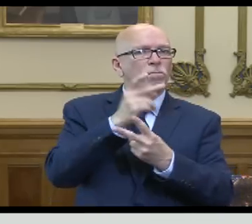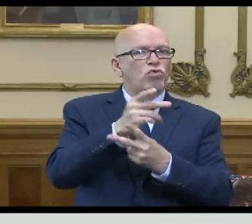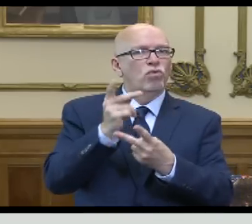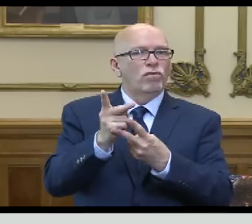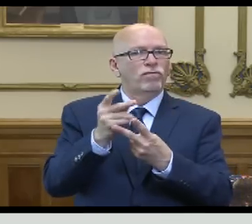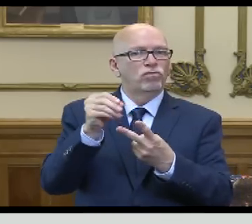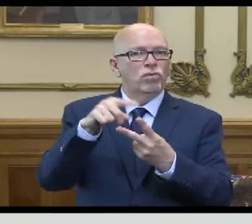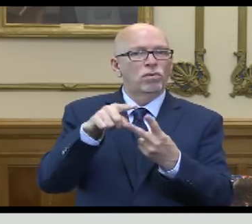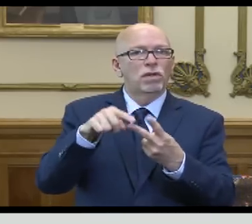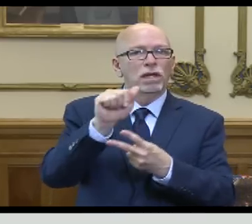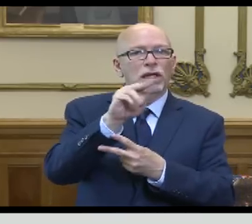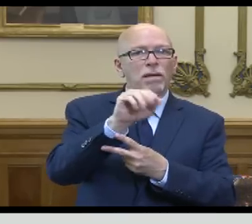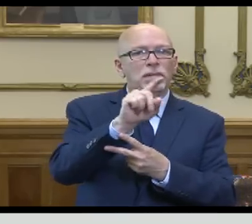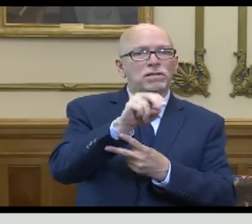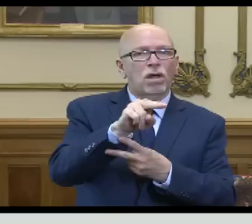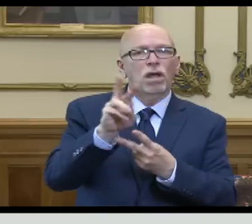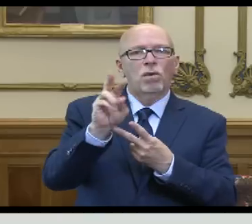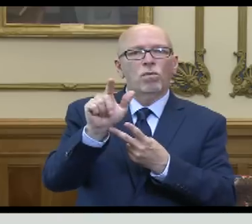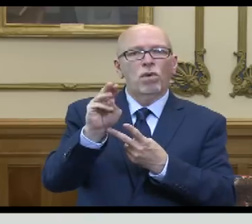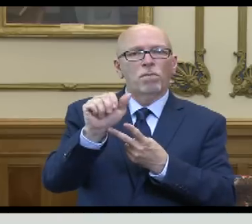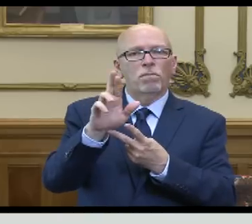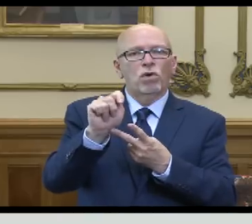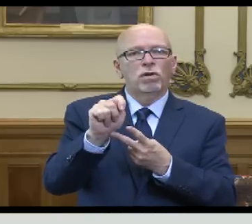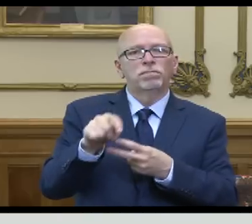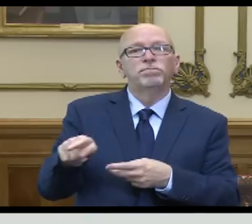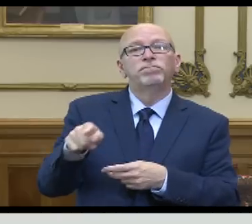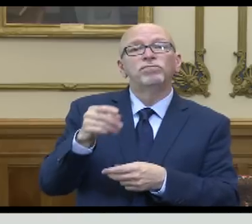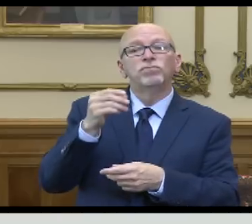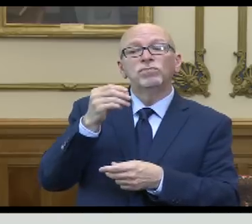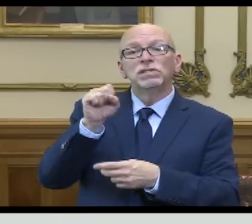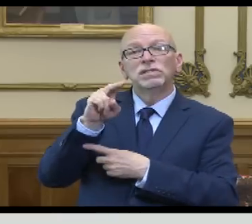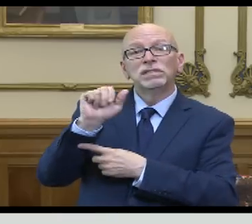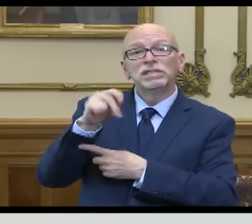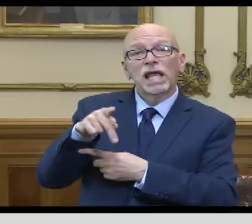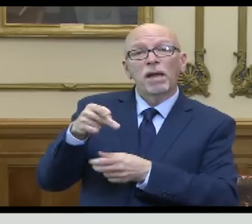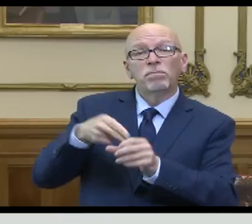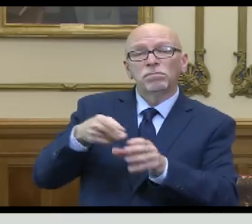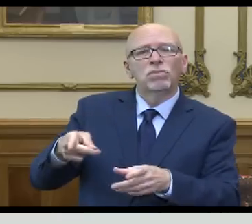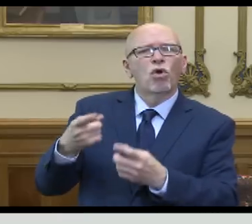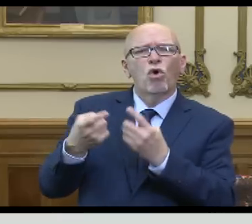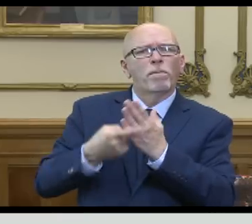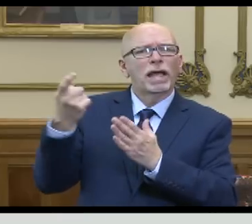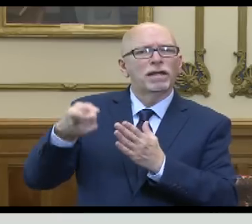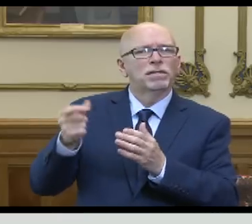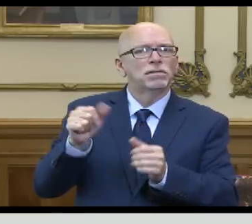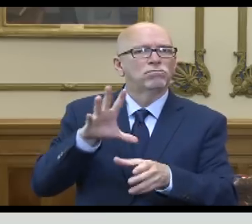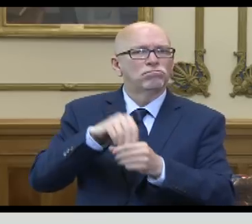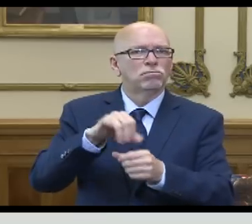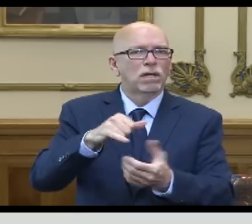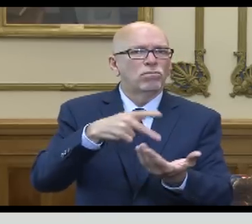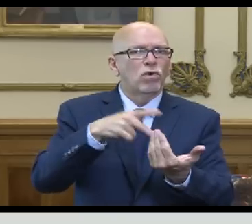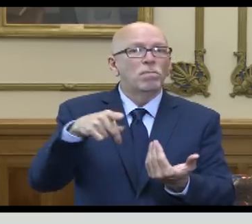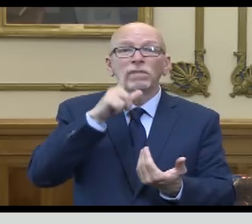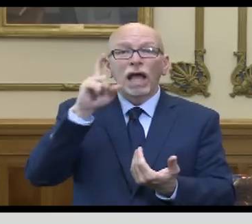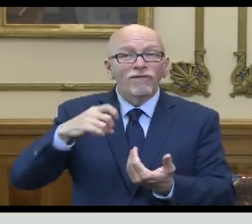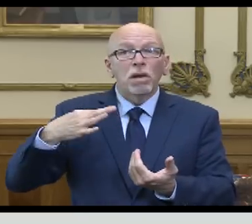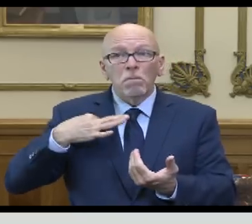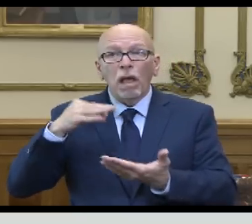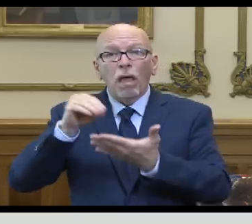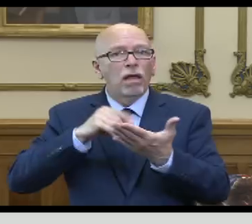retailers, Amazon and Walmart. SNAP participants are automatically eligible to participate in this program and do not need to